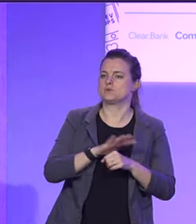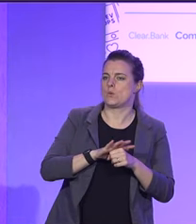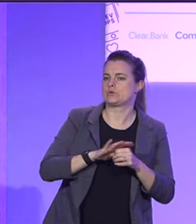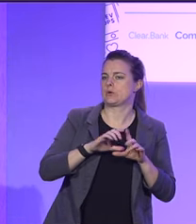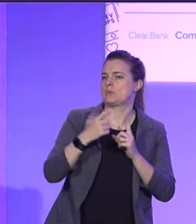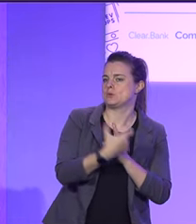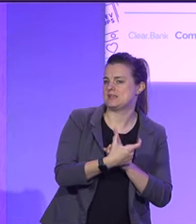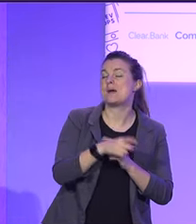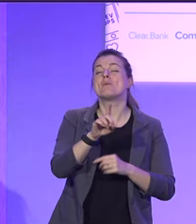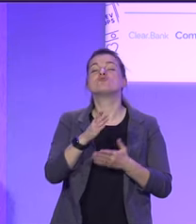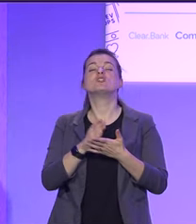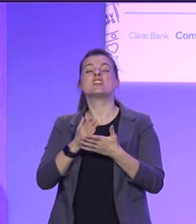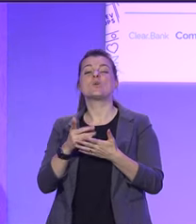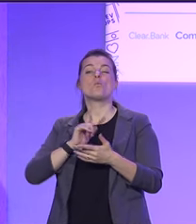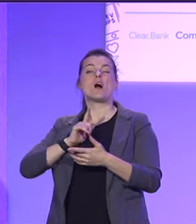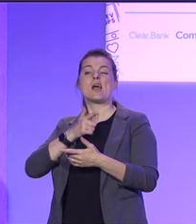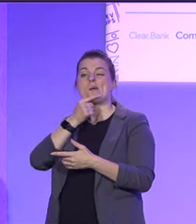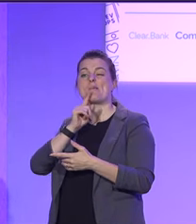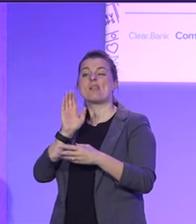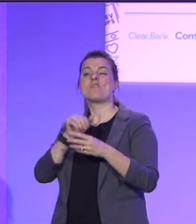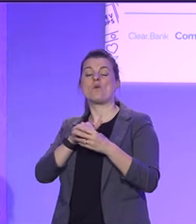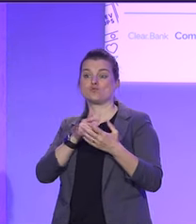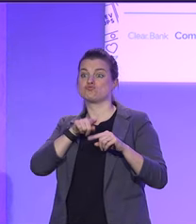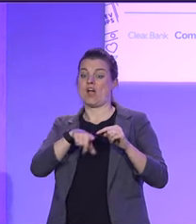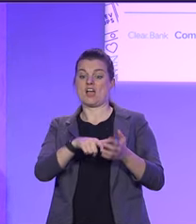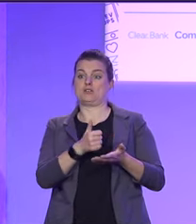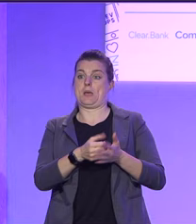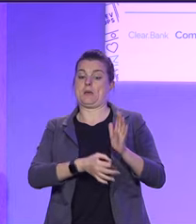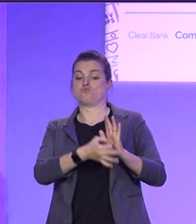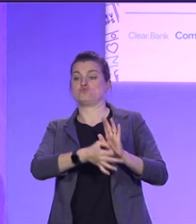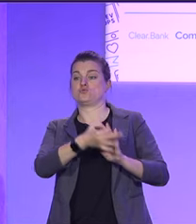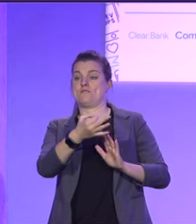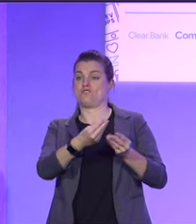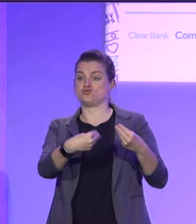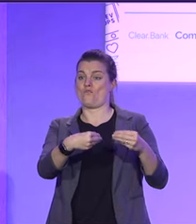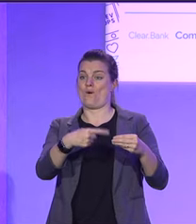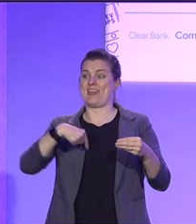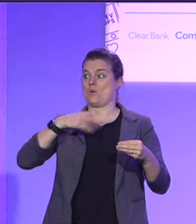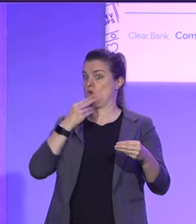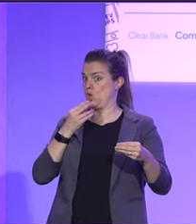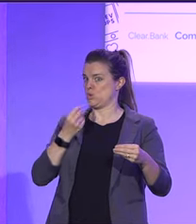reason why people get involved is to actually improve the software we rely on every day.